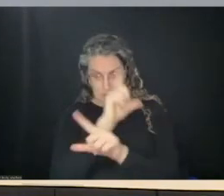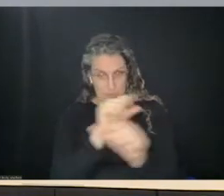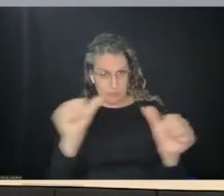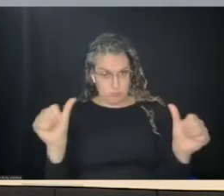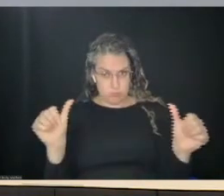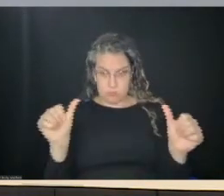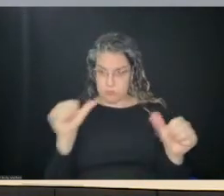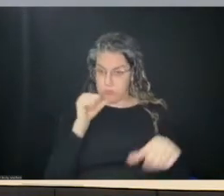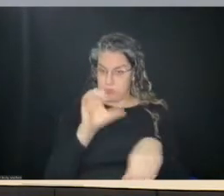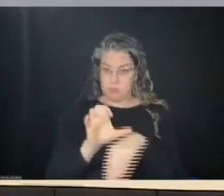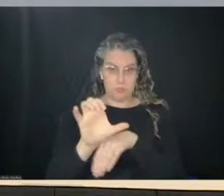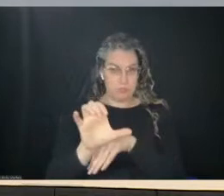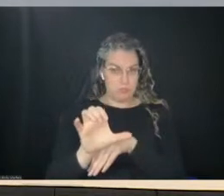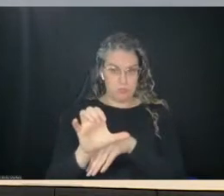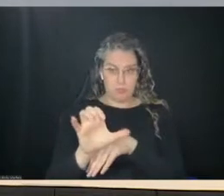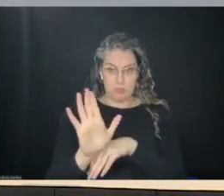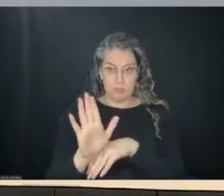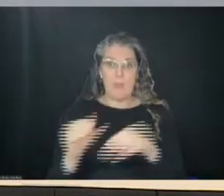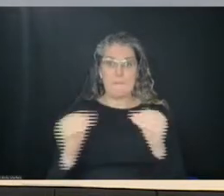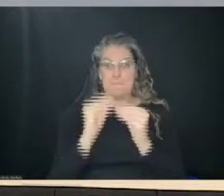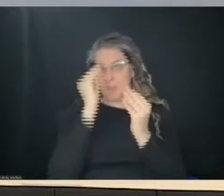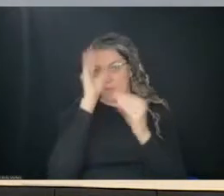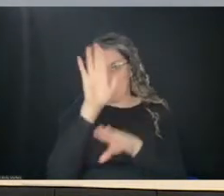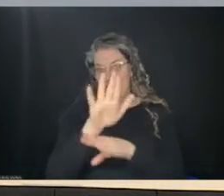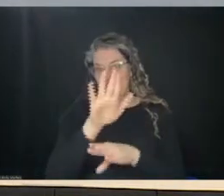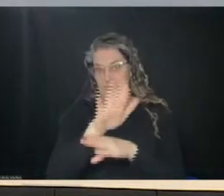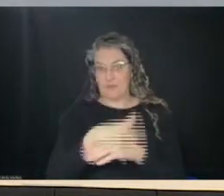afternoon. All right, thanks very much. Okay.